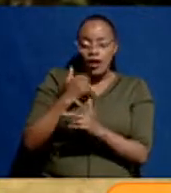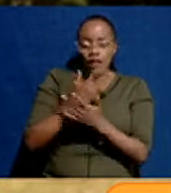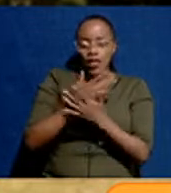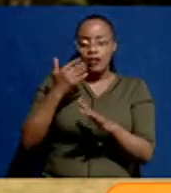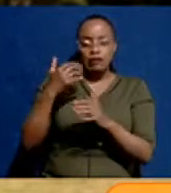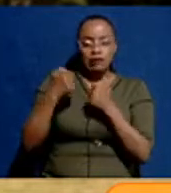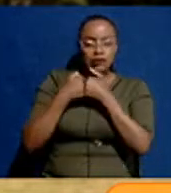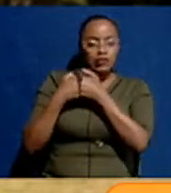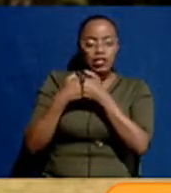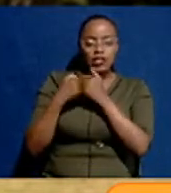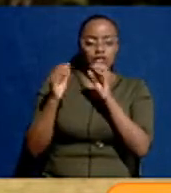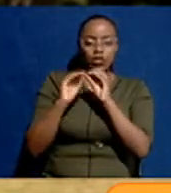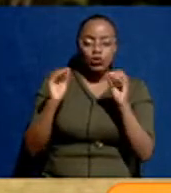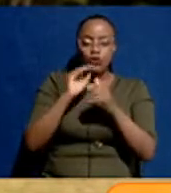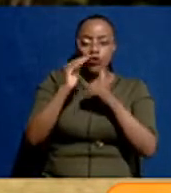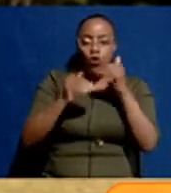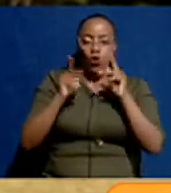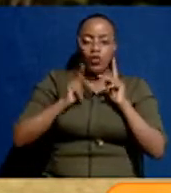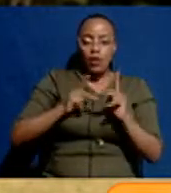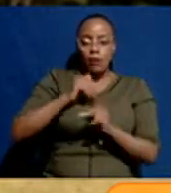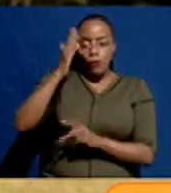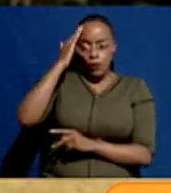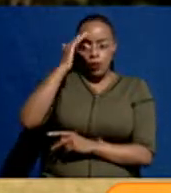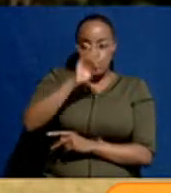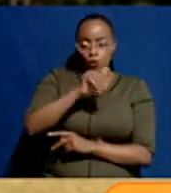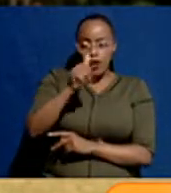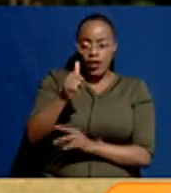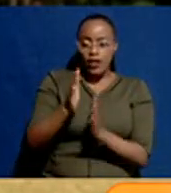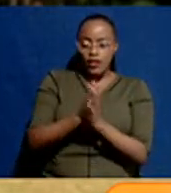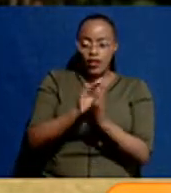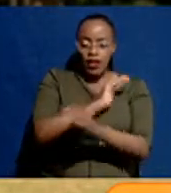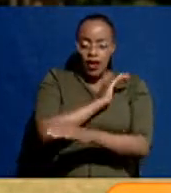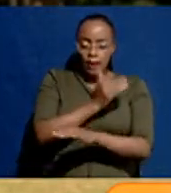wote, juu tutakuwa kila mtu amejua mwingine capacity yake kwa timu ni gani.